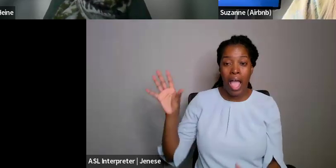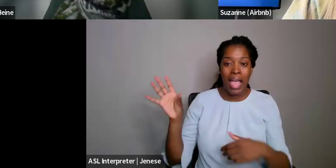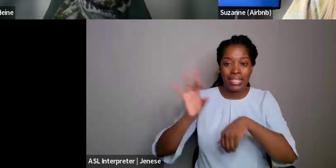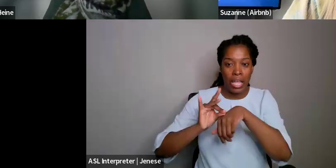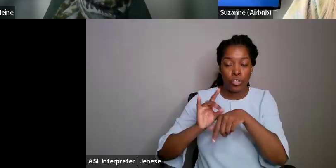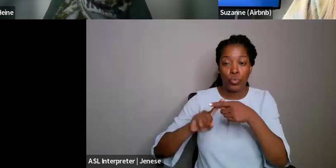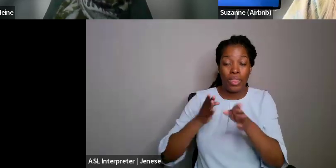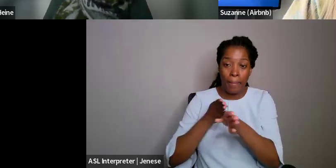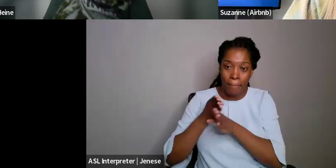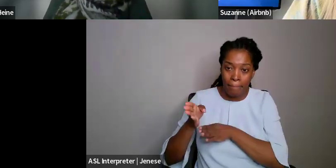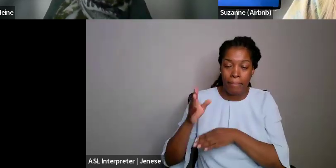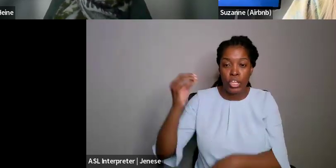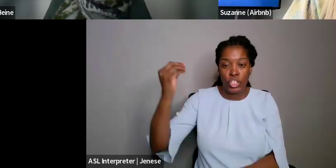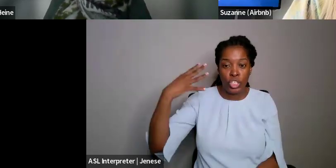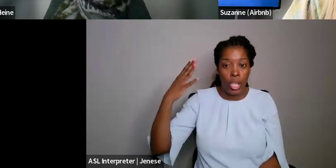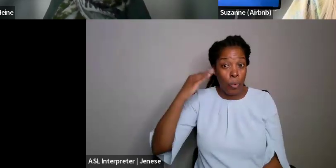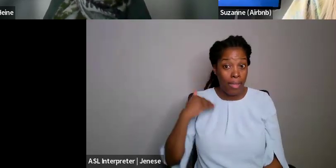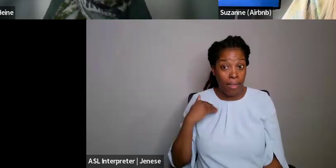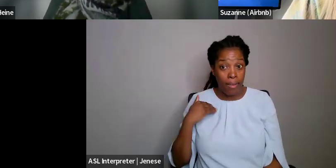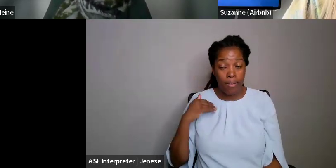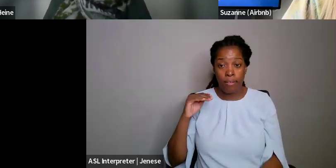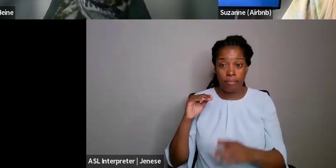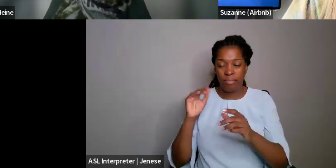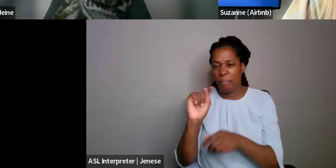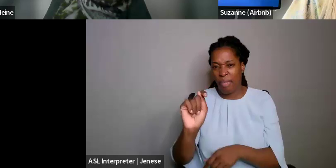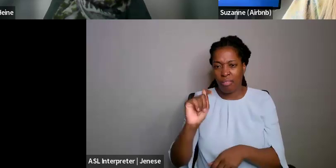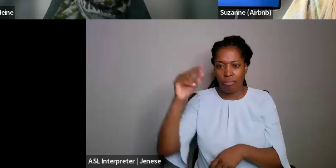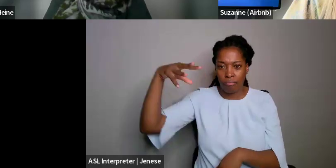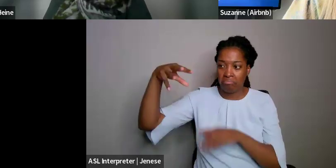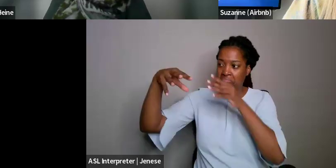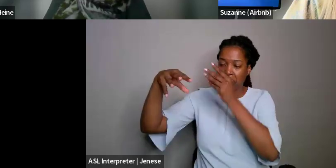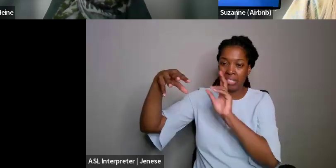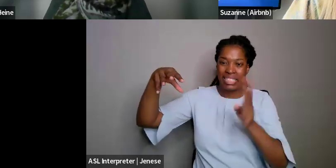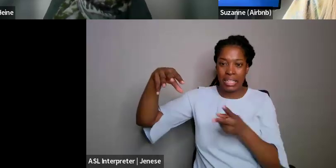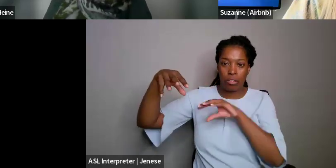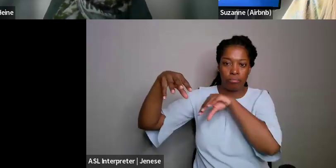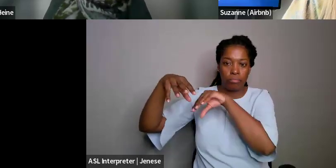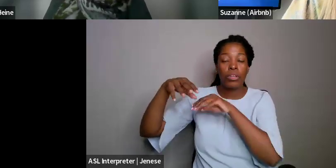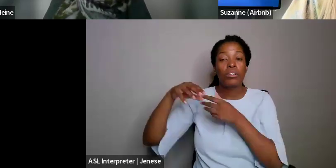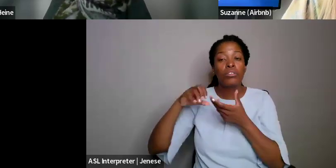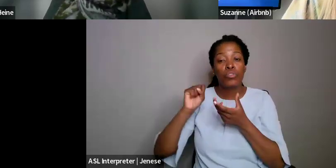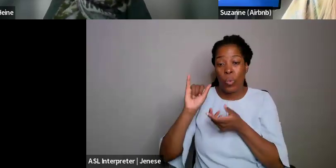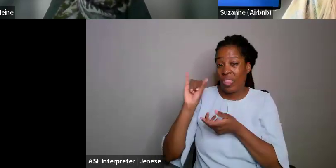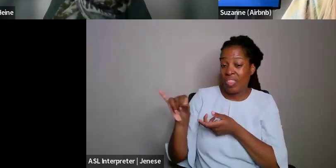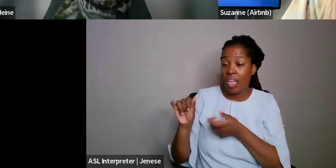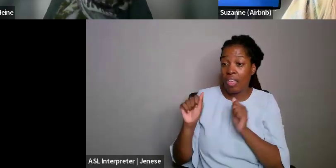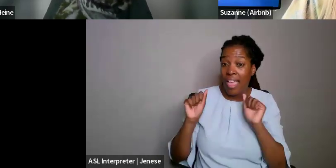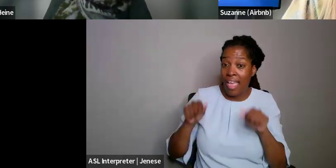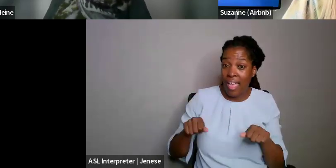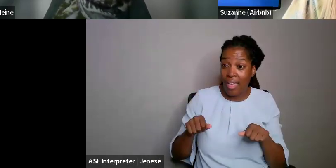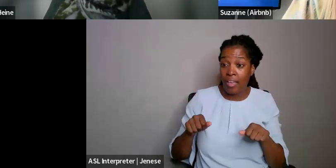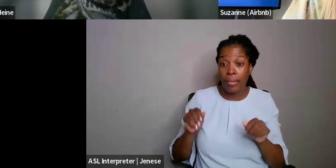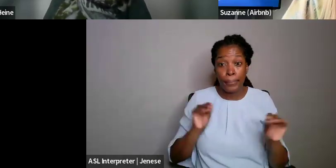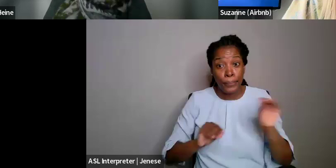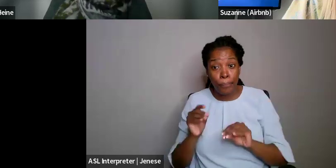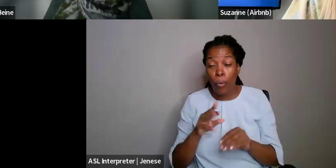you are able-bodied or not, everybody can use it. It's inclusive for everybody to use that shower. So